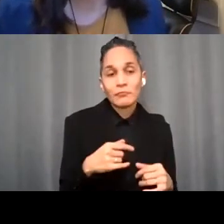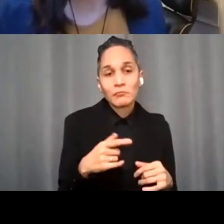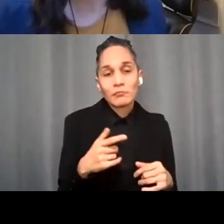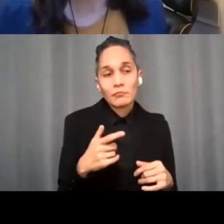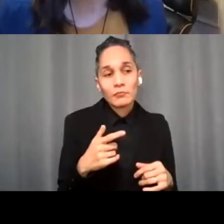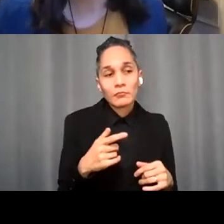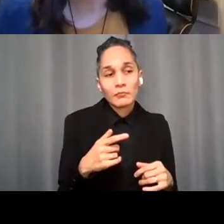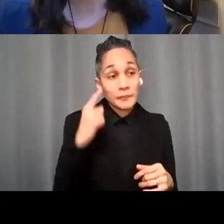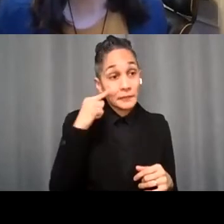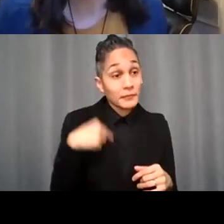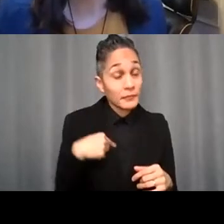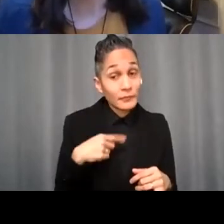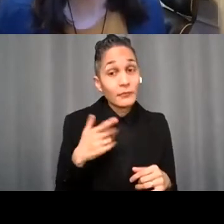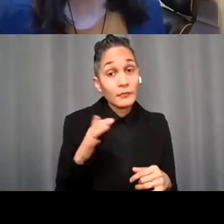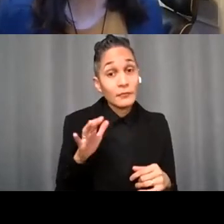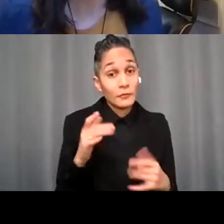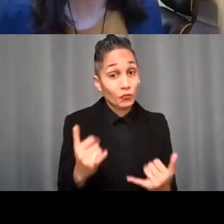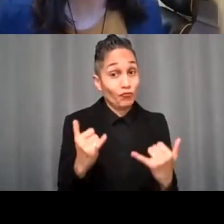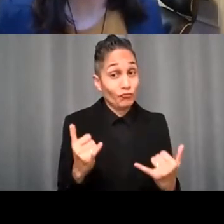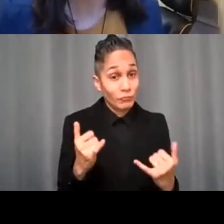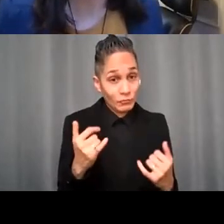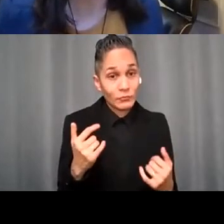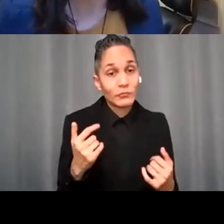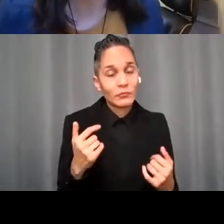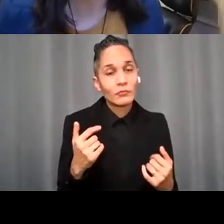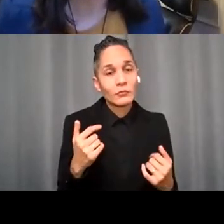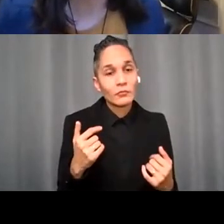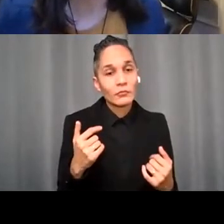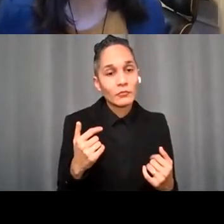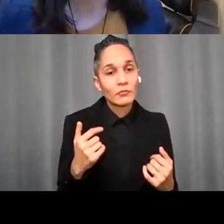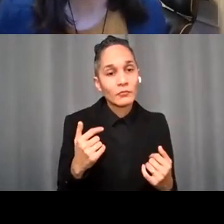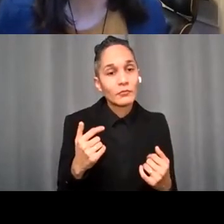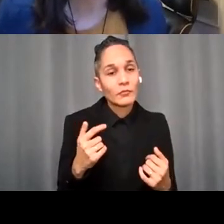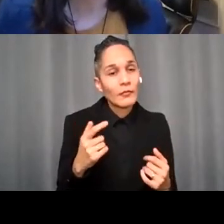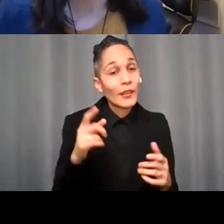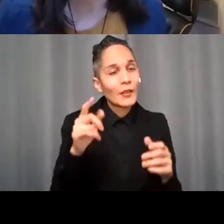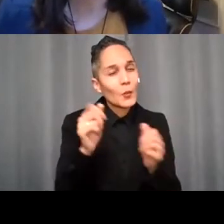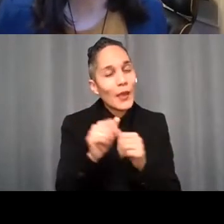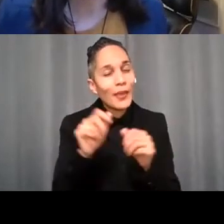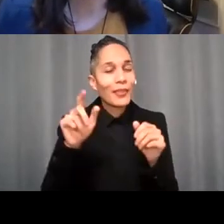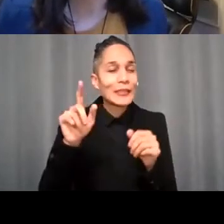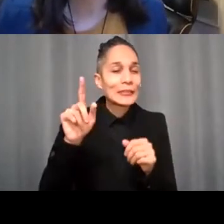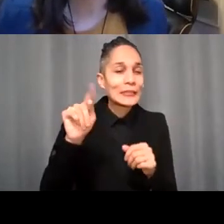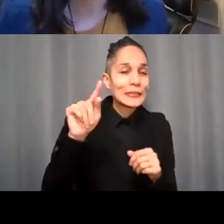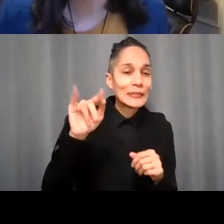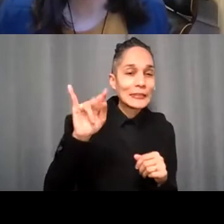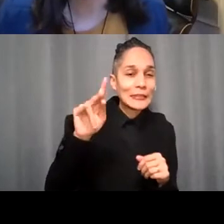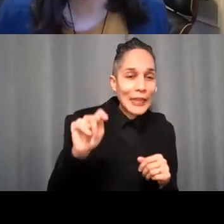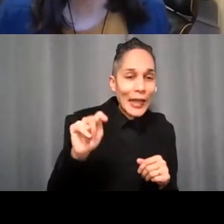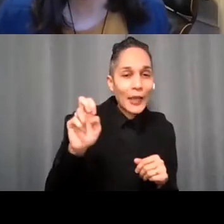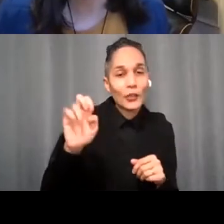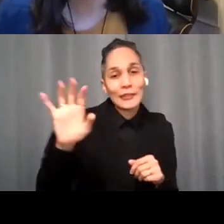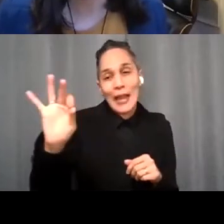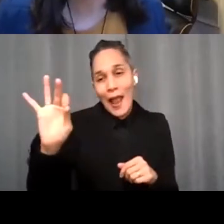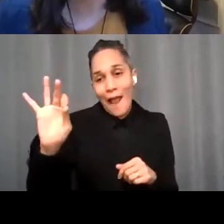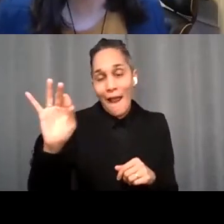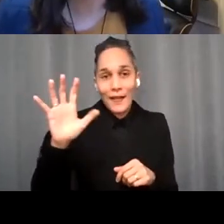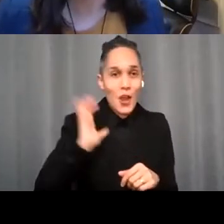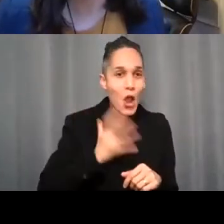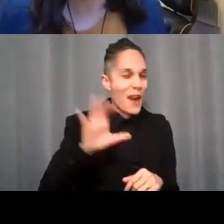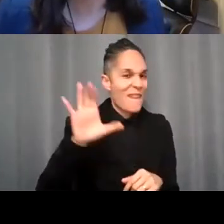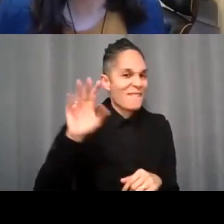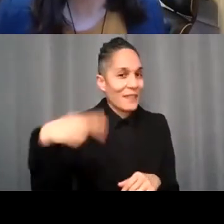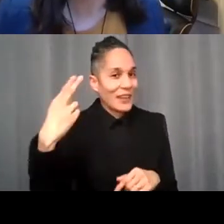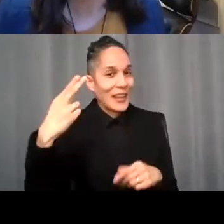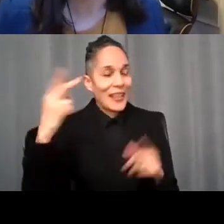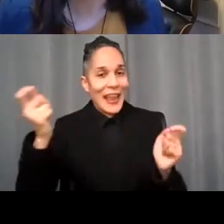say that right now, on the precipice of Title IX and a 50th anniversary, we've made